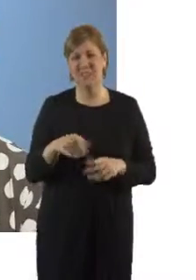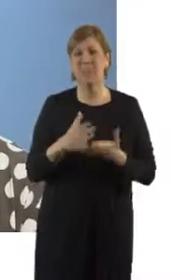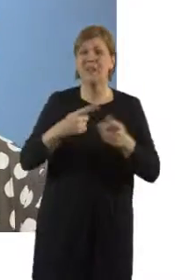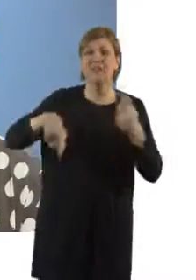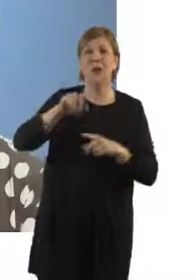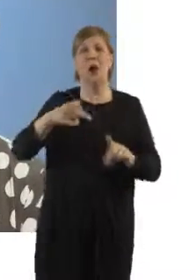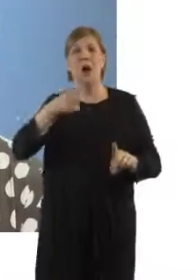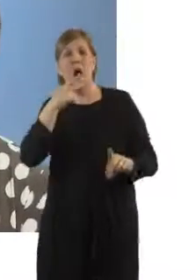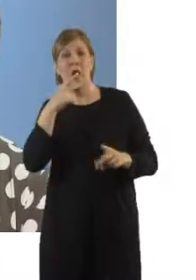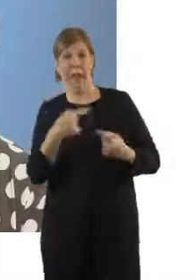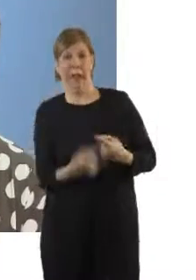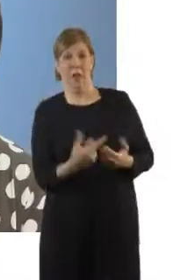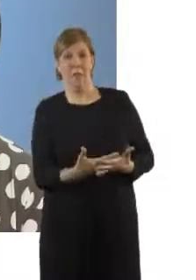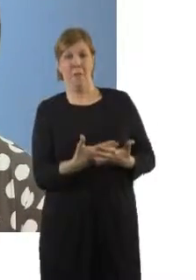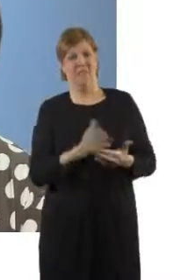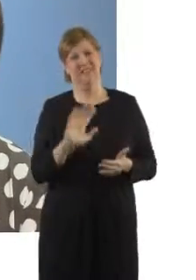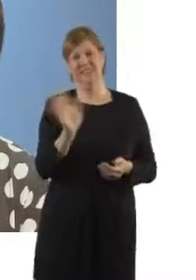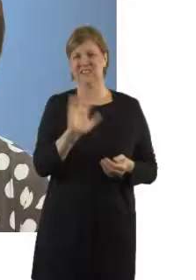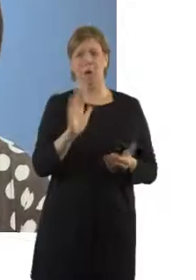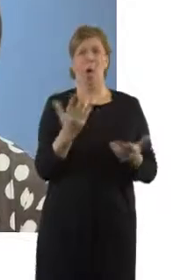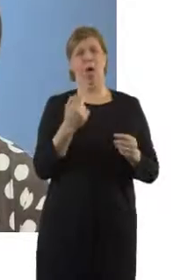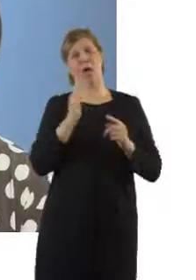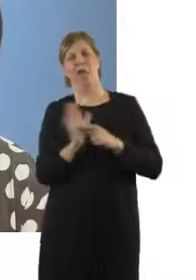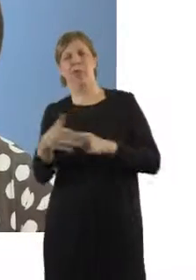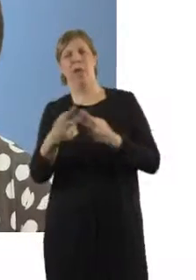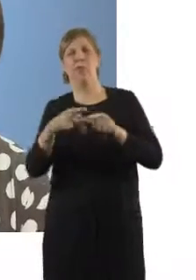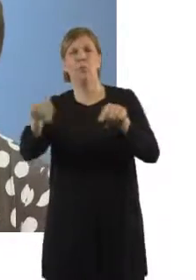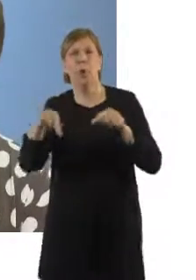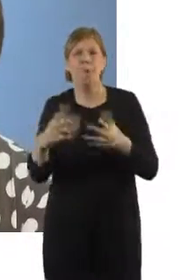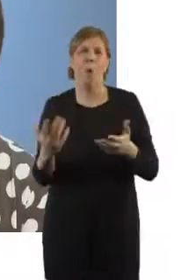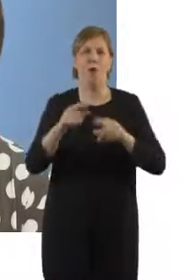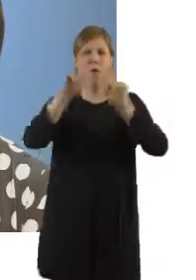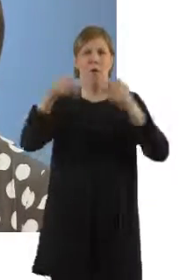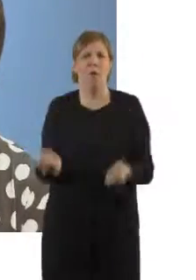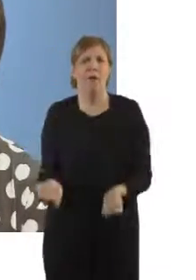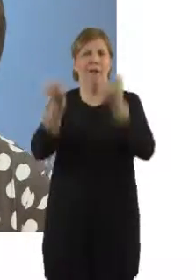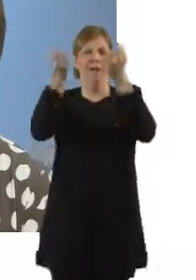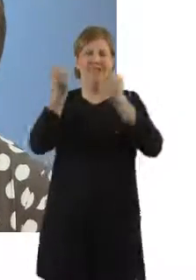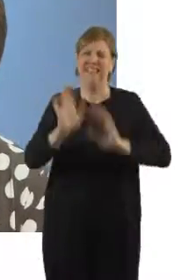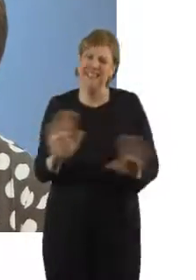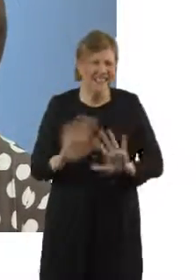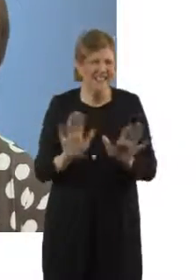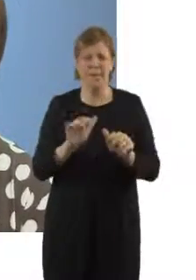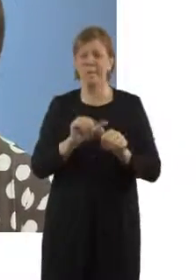anywhere near a baby, not even in another room in the house or at an open window. The best advice is for